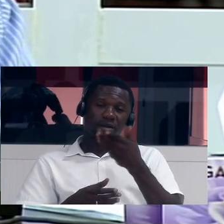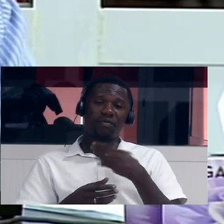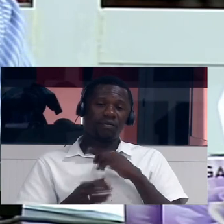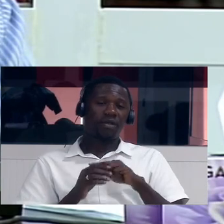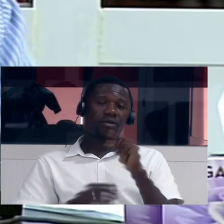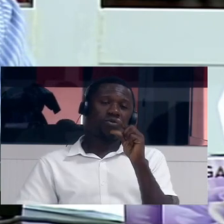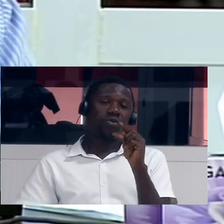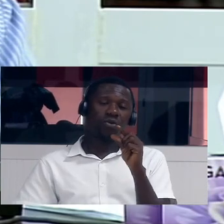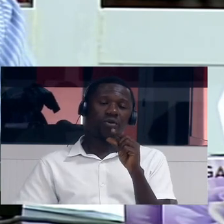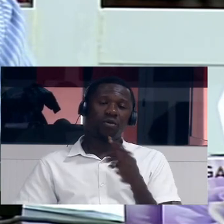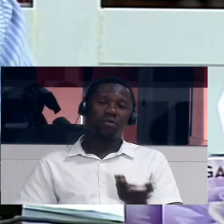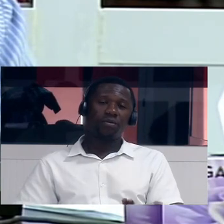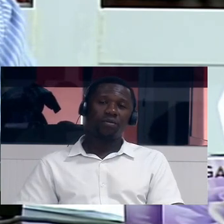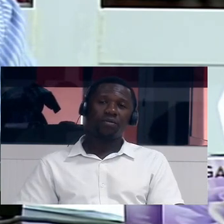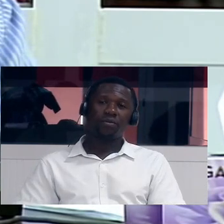at all.